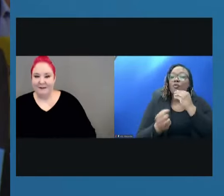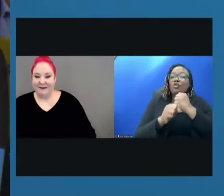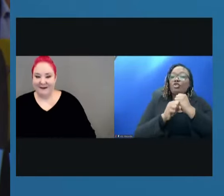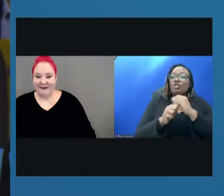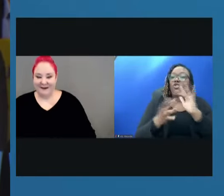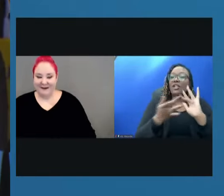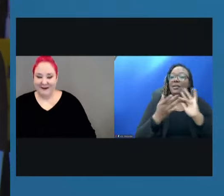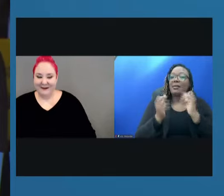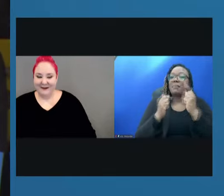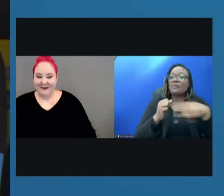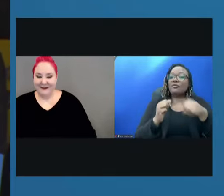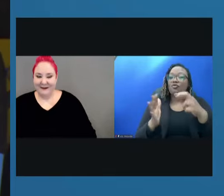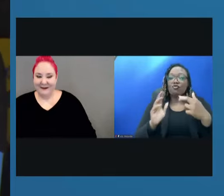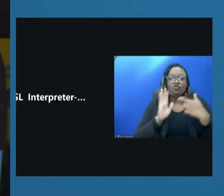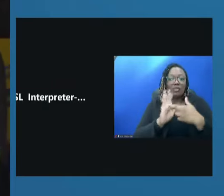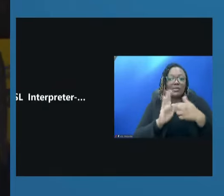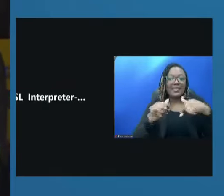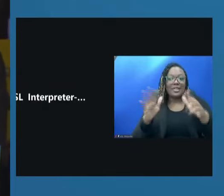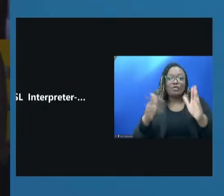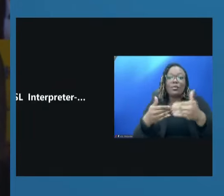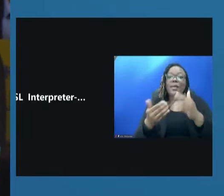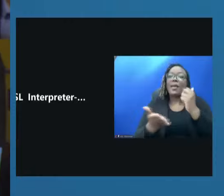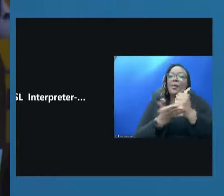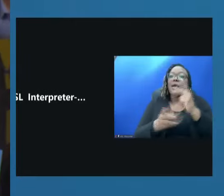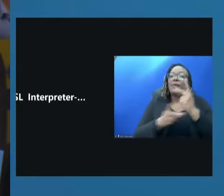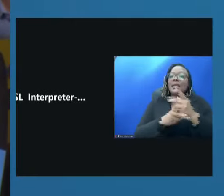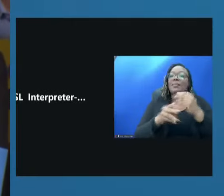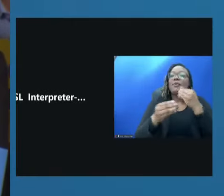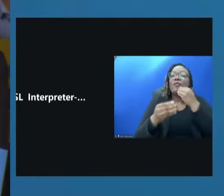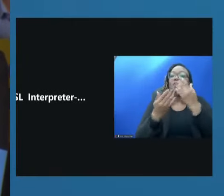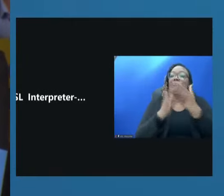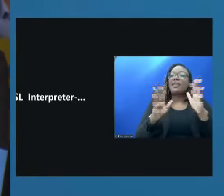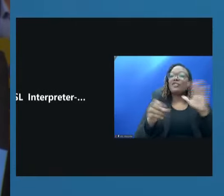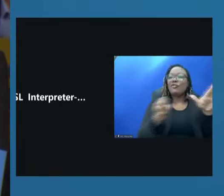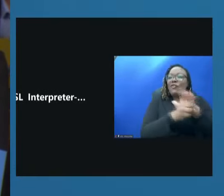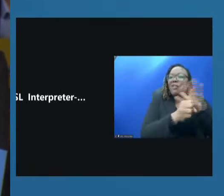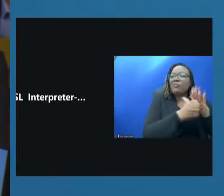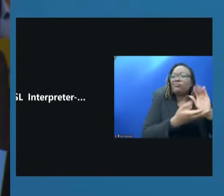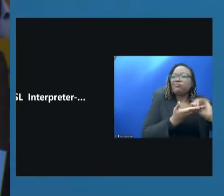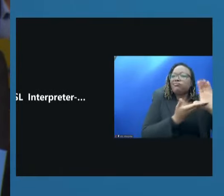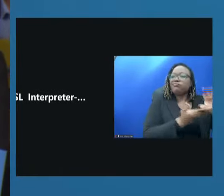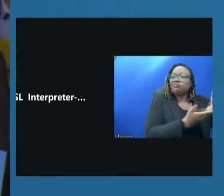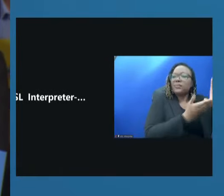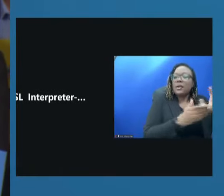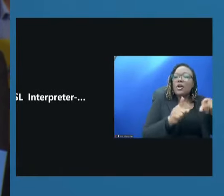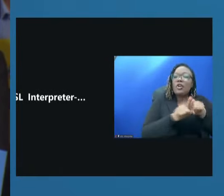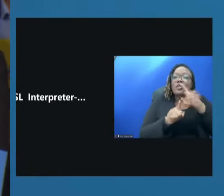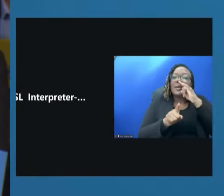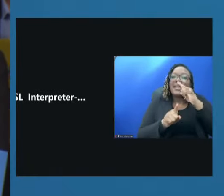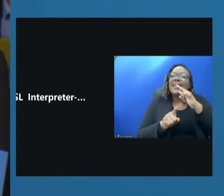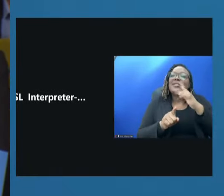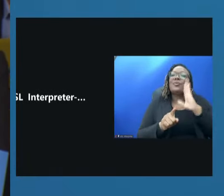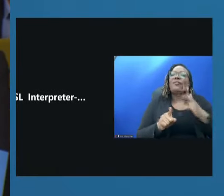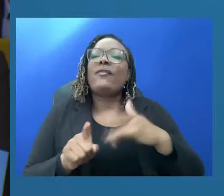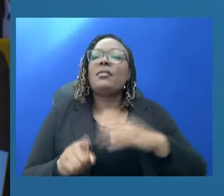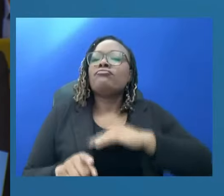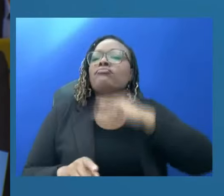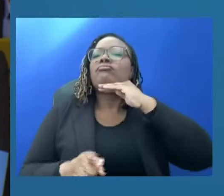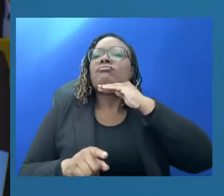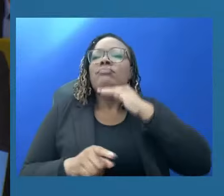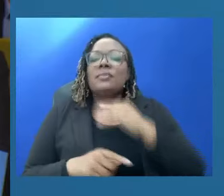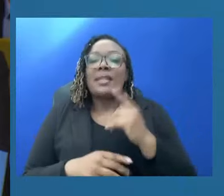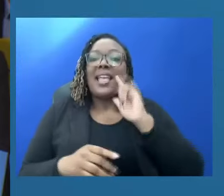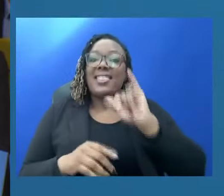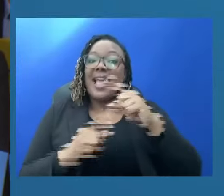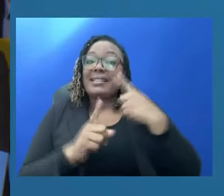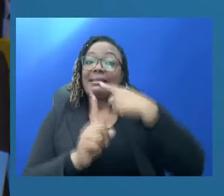representatives in this room. It'll help keep food pantries stocked and little kids' tummies fed. And that's in